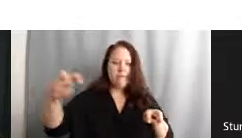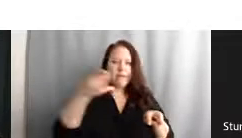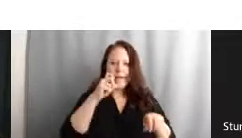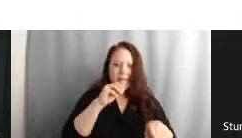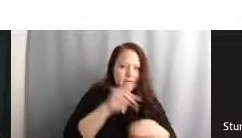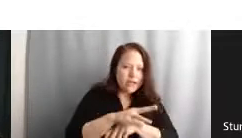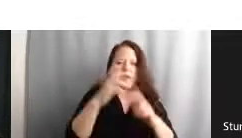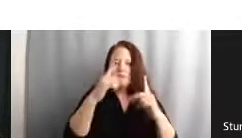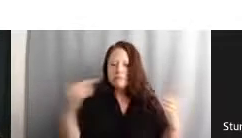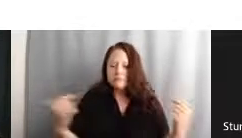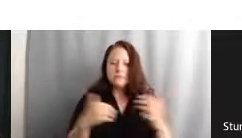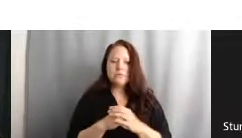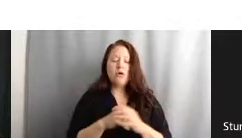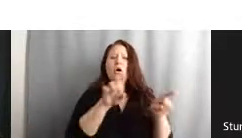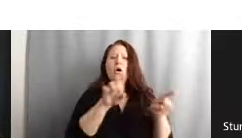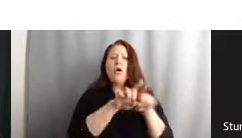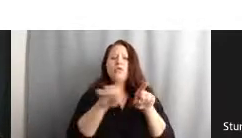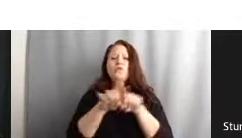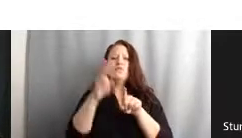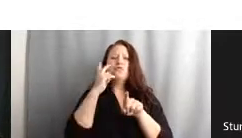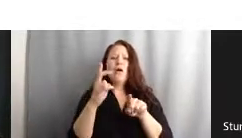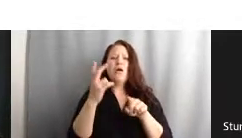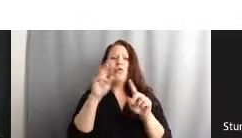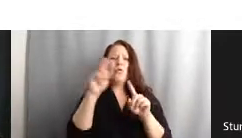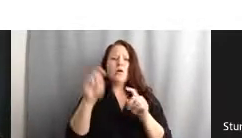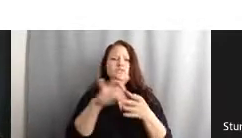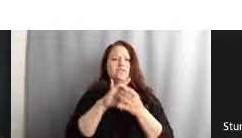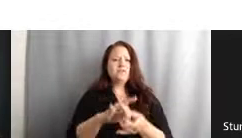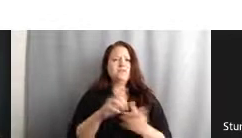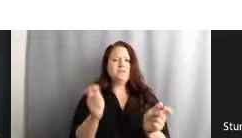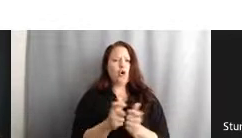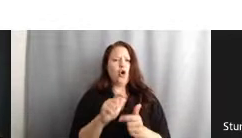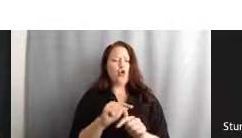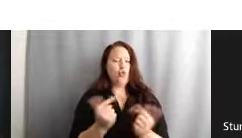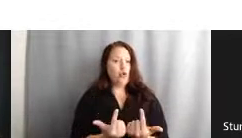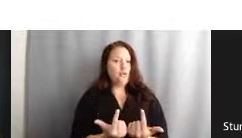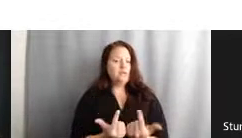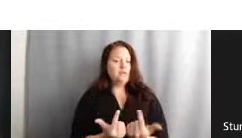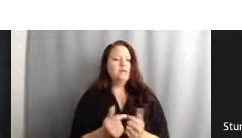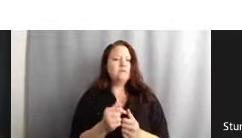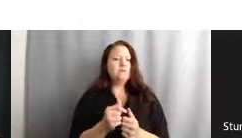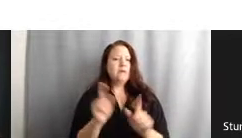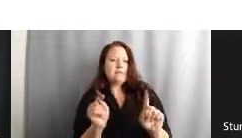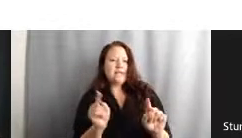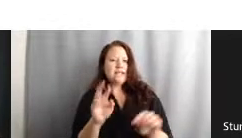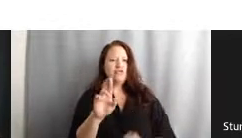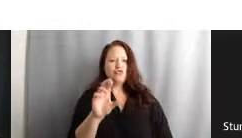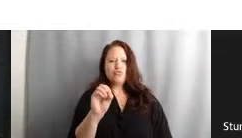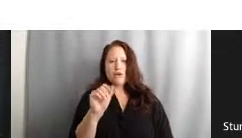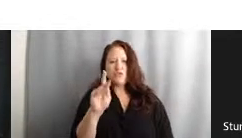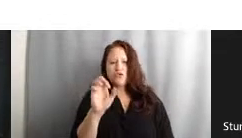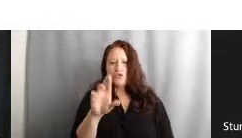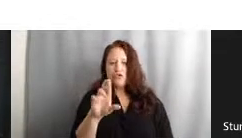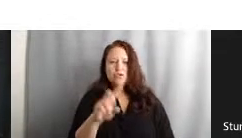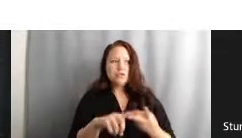also saw some question around small groups and whether attendance rosters and or seating charts